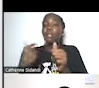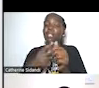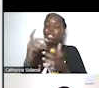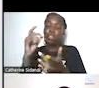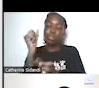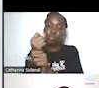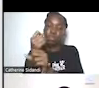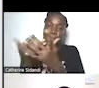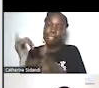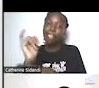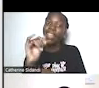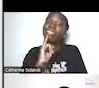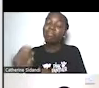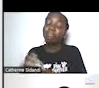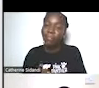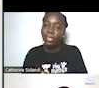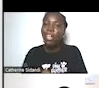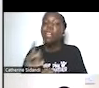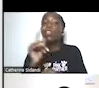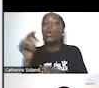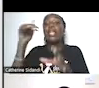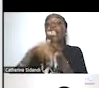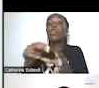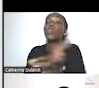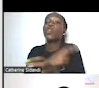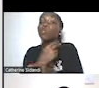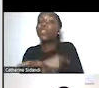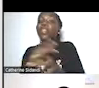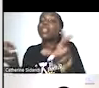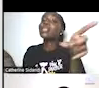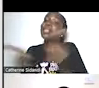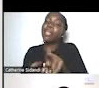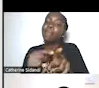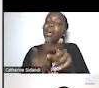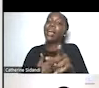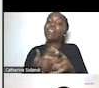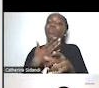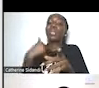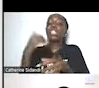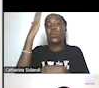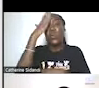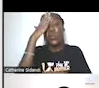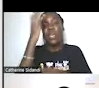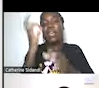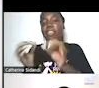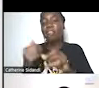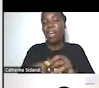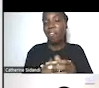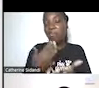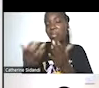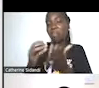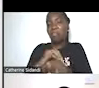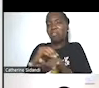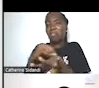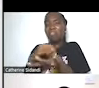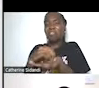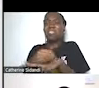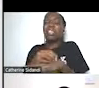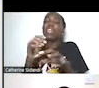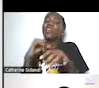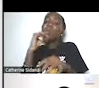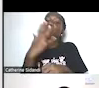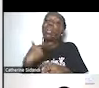saying that even in the hospitals, they look at your data, the previous one, so that they just want to know if you have an allergy. They will not want to give you something